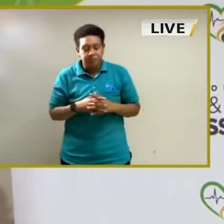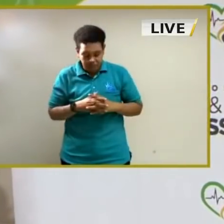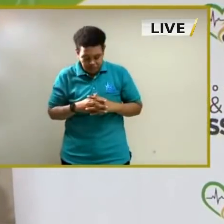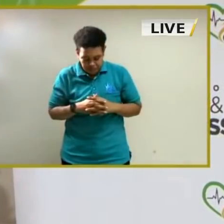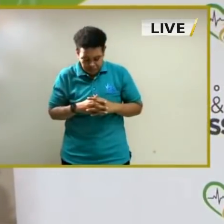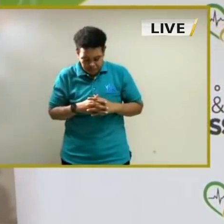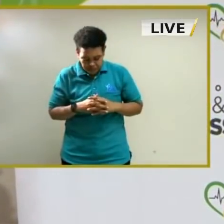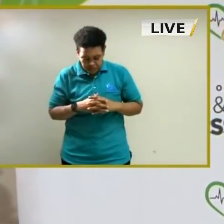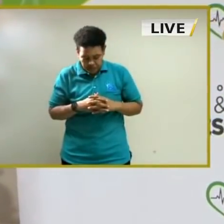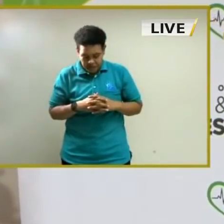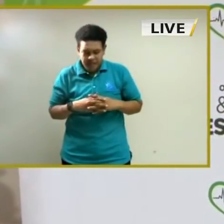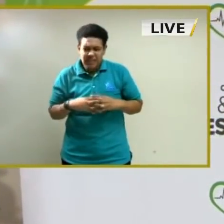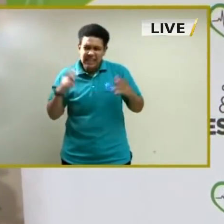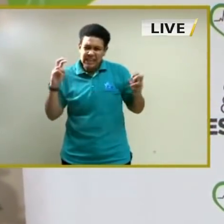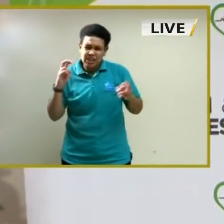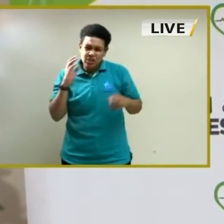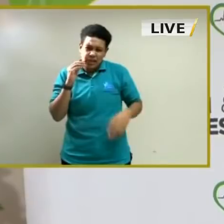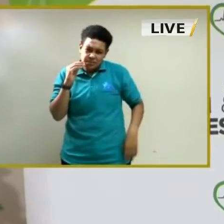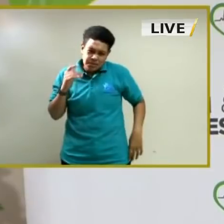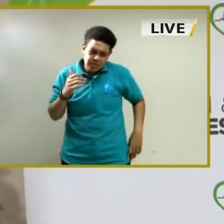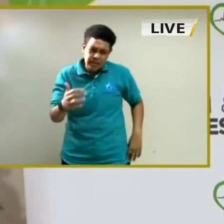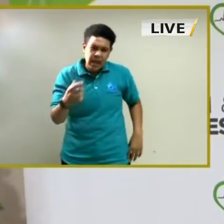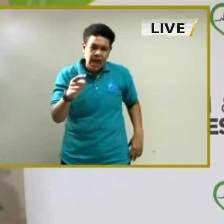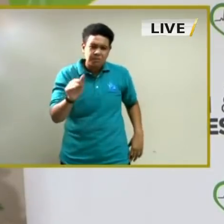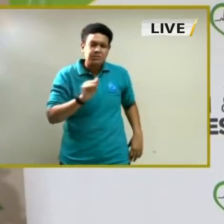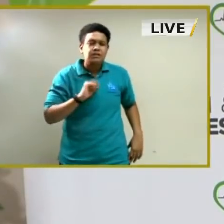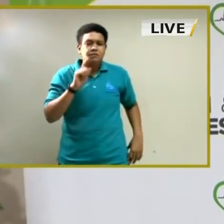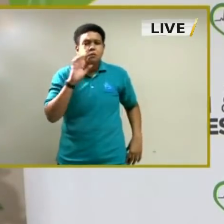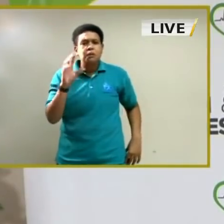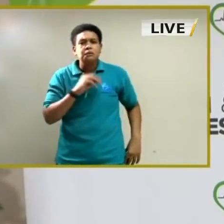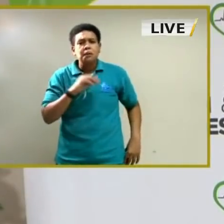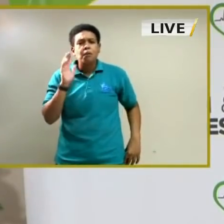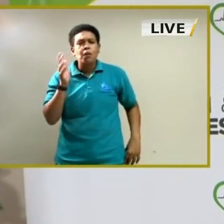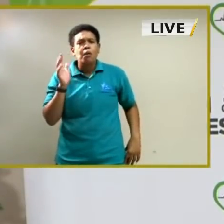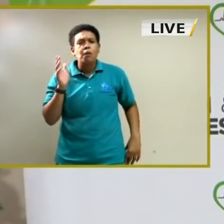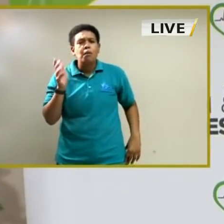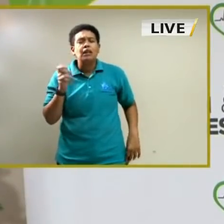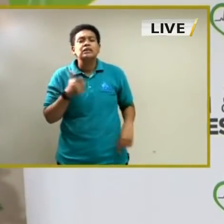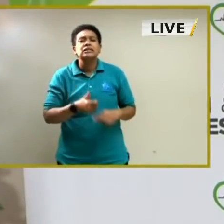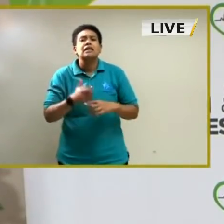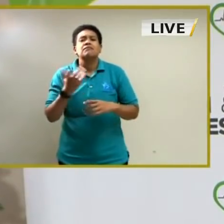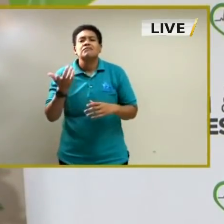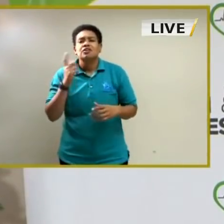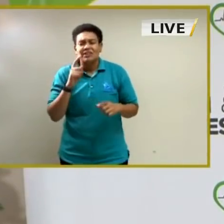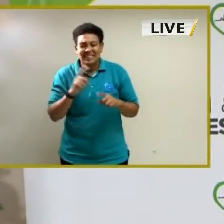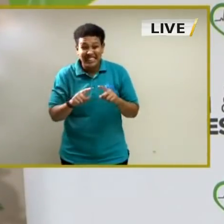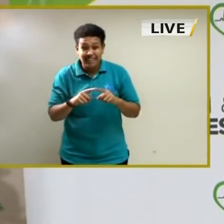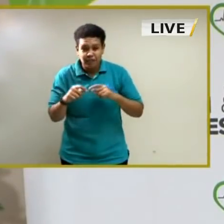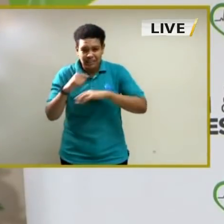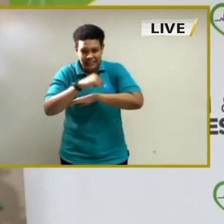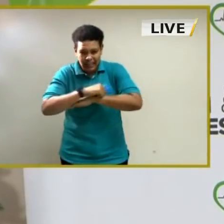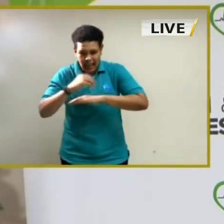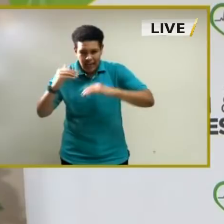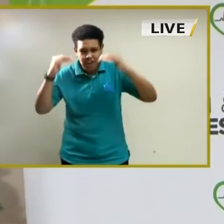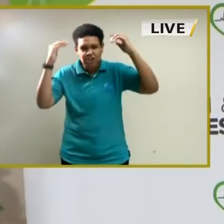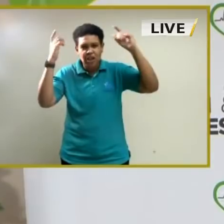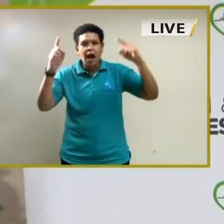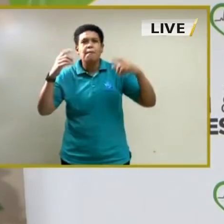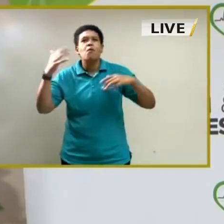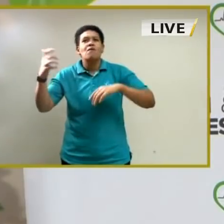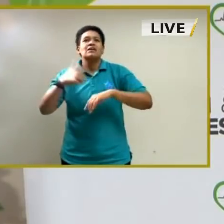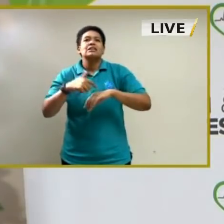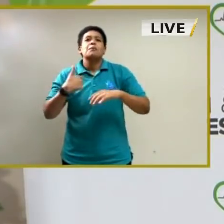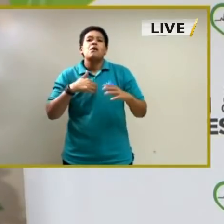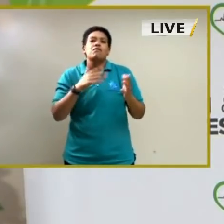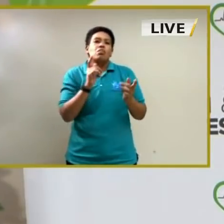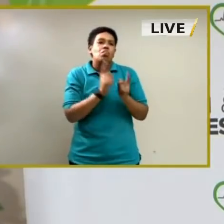There have been issues along the journey. I will accept that. And in the early stages and over time, we have had to pivot and